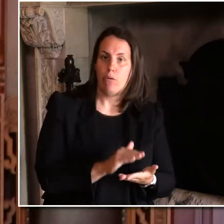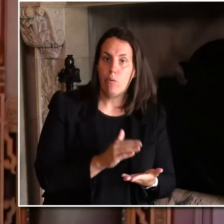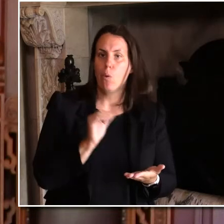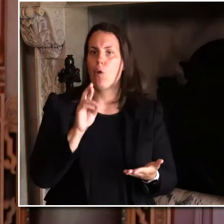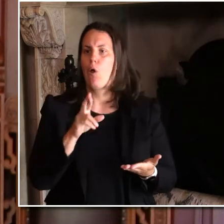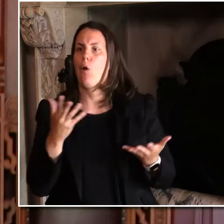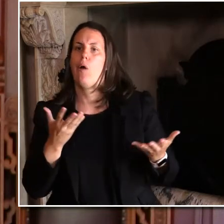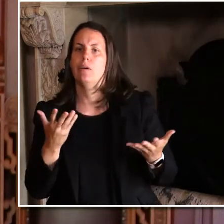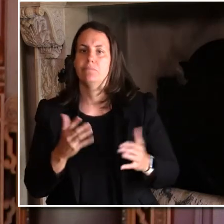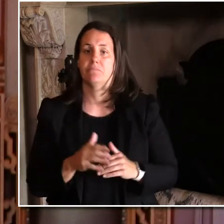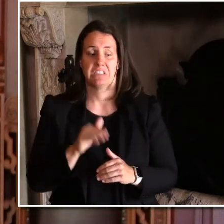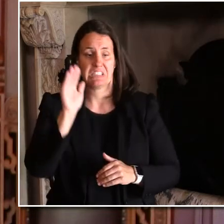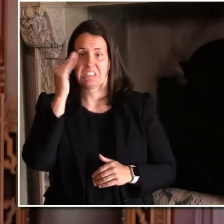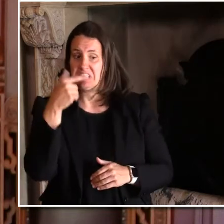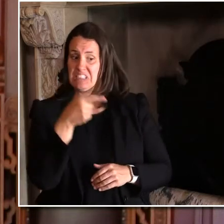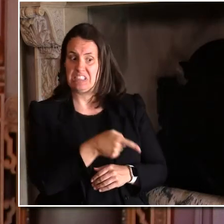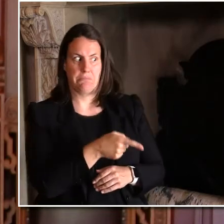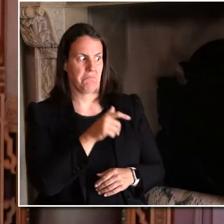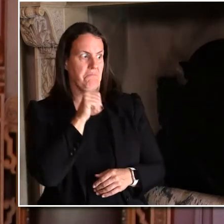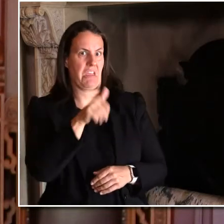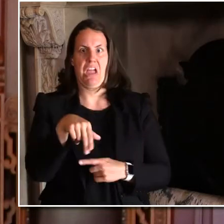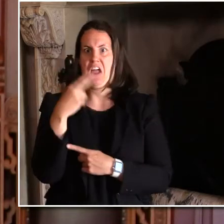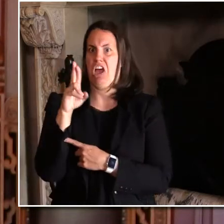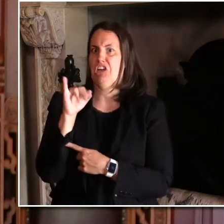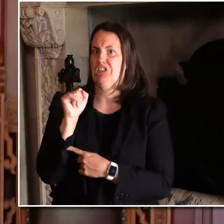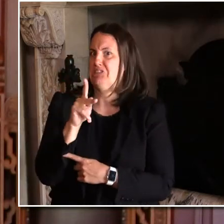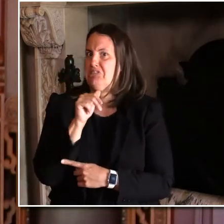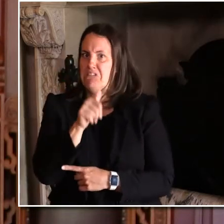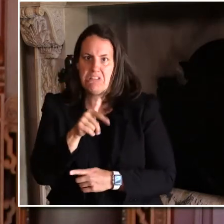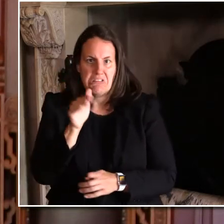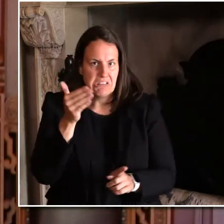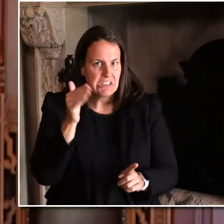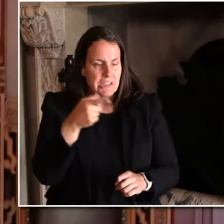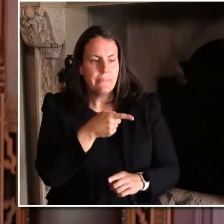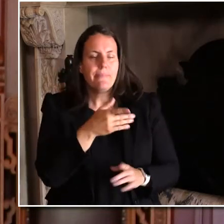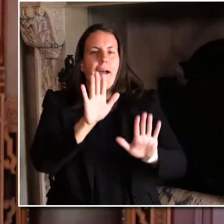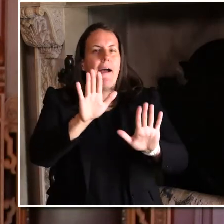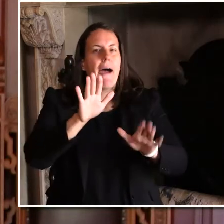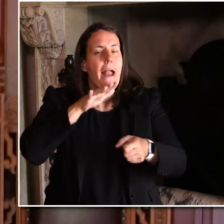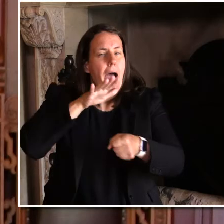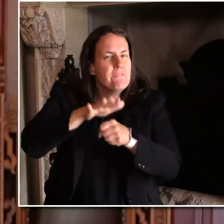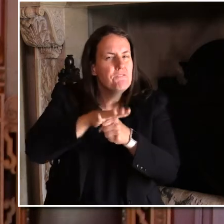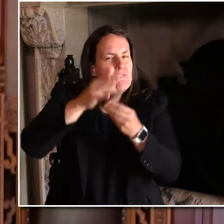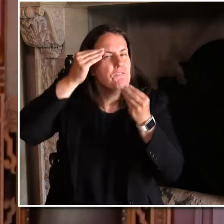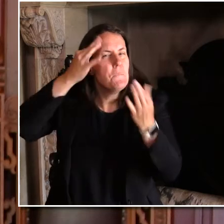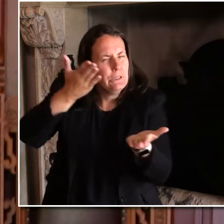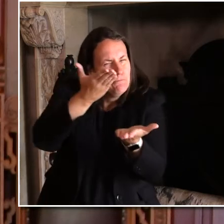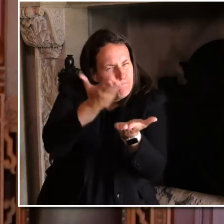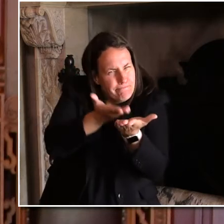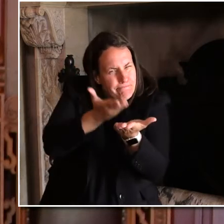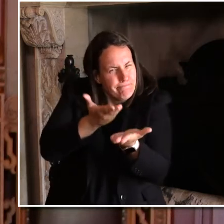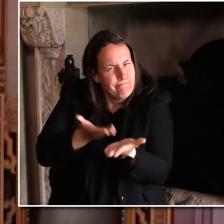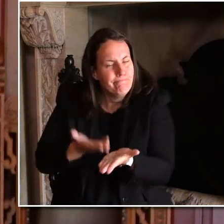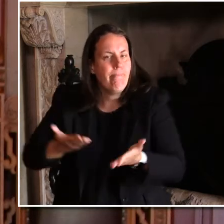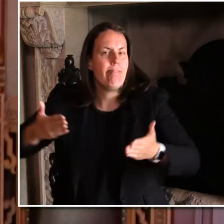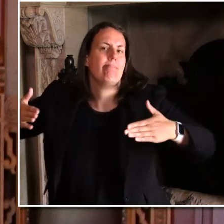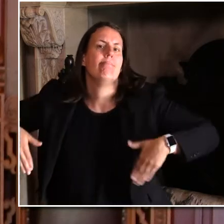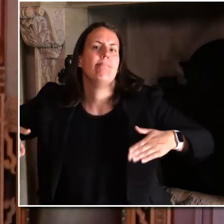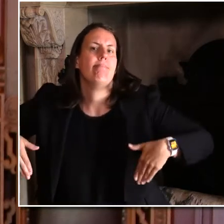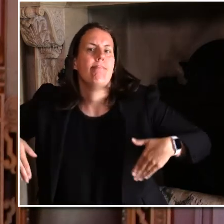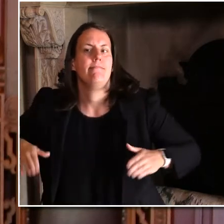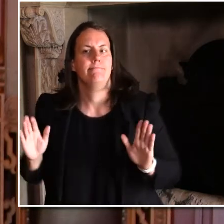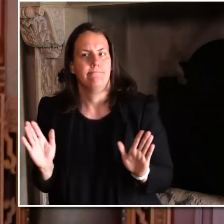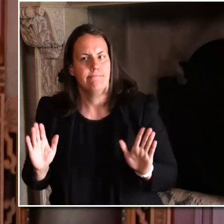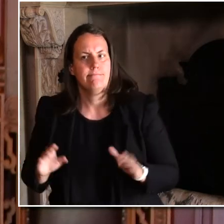there's still a lot more research to be done, I think some of the initial findings are encouraging, and it will certainly inform, you know, what we will recommend as we move into the